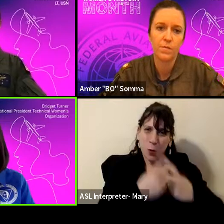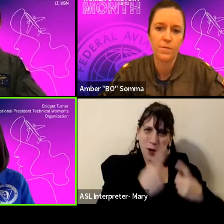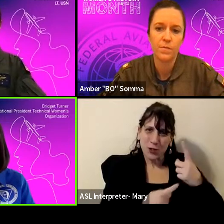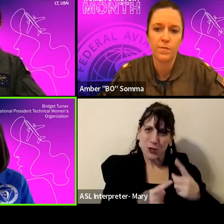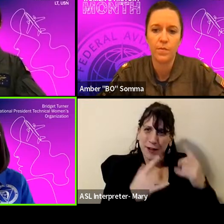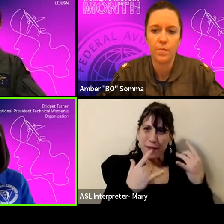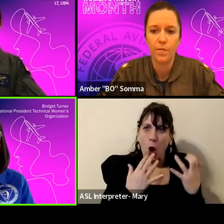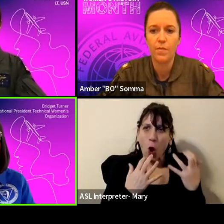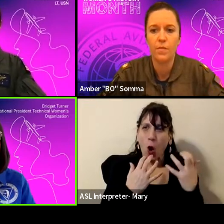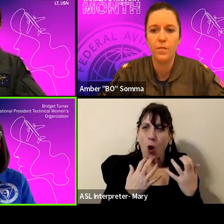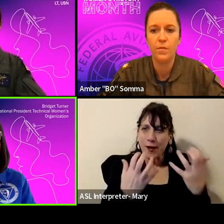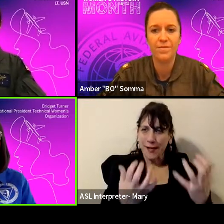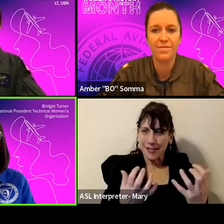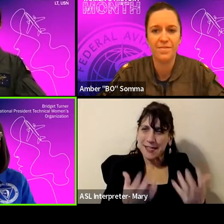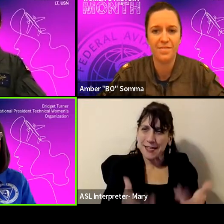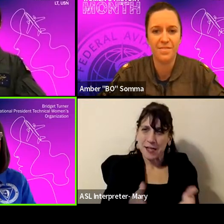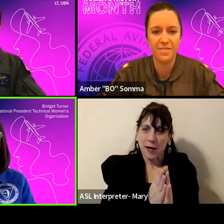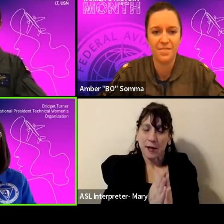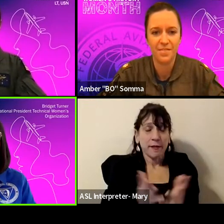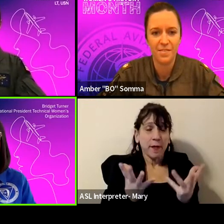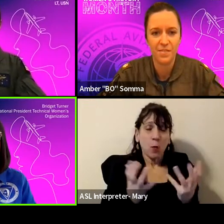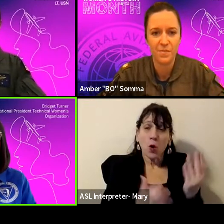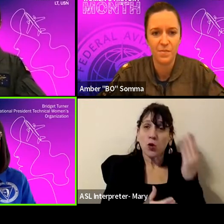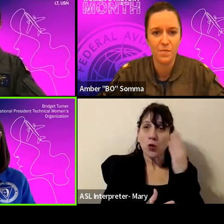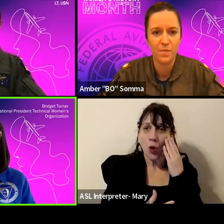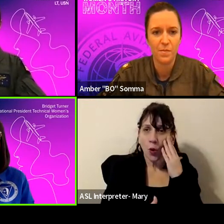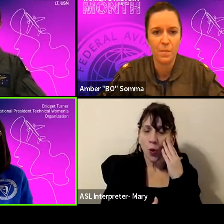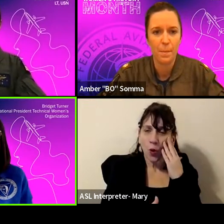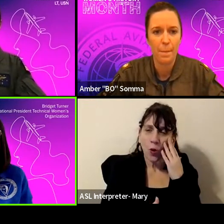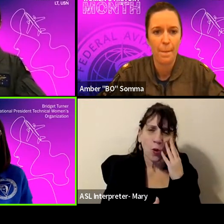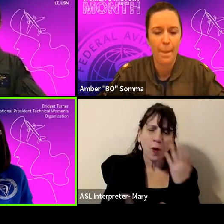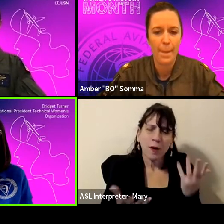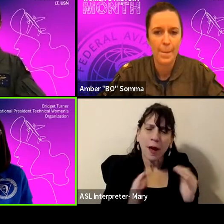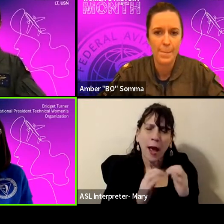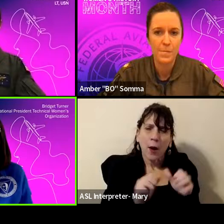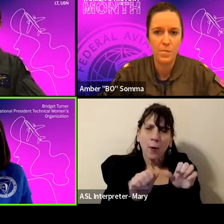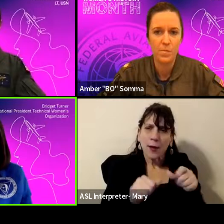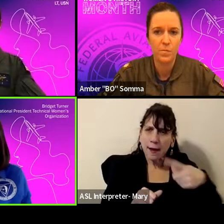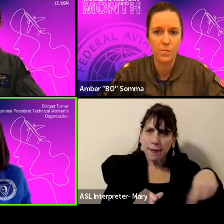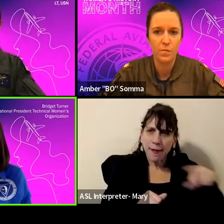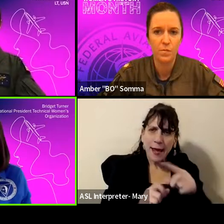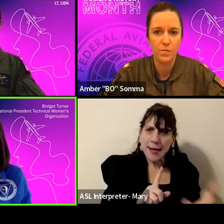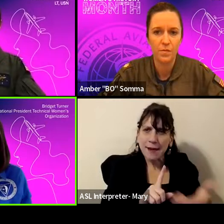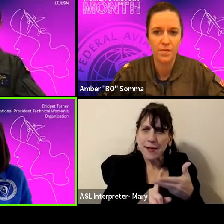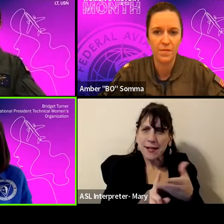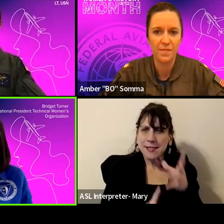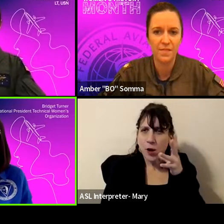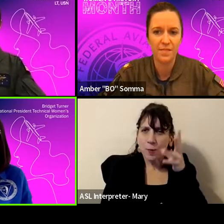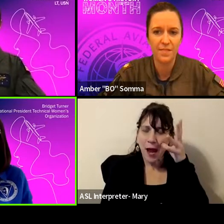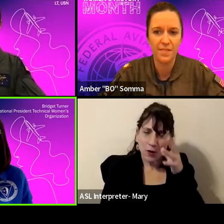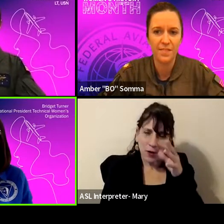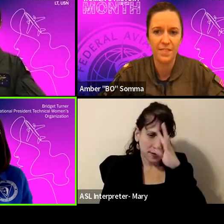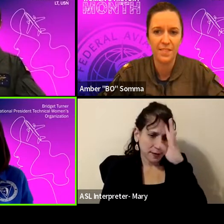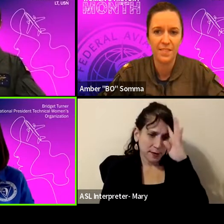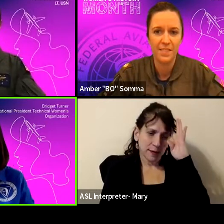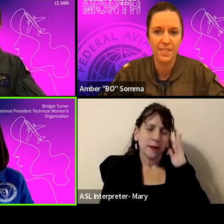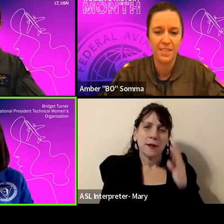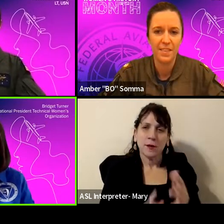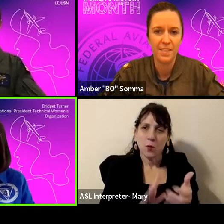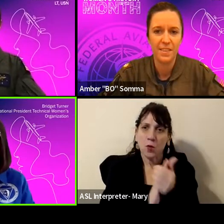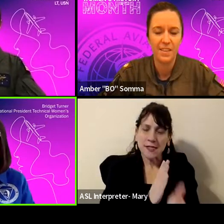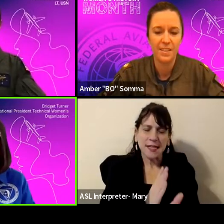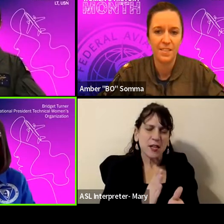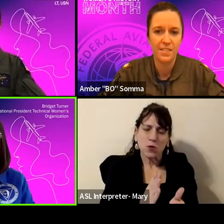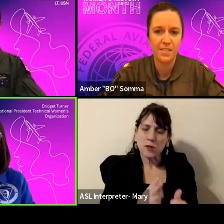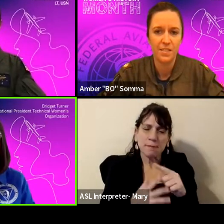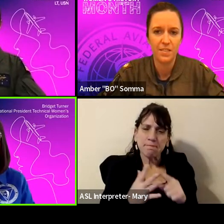is asking. They would like to know, how can they convince their parents and or what skill sets that they will need